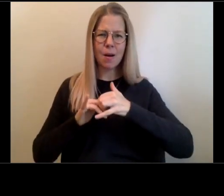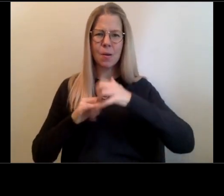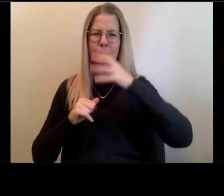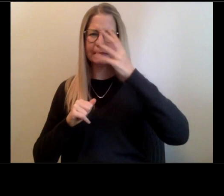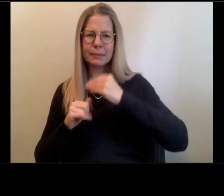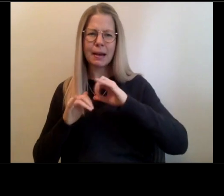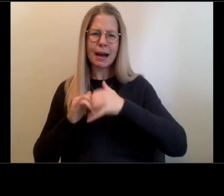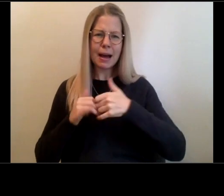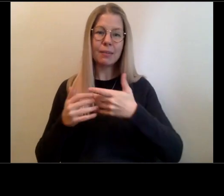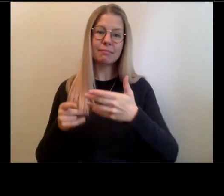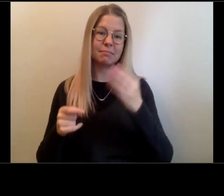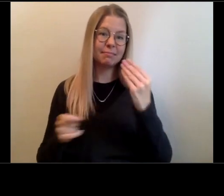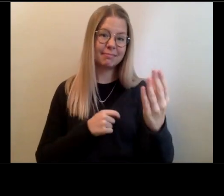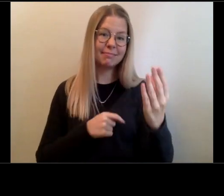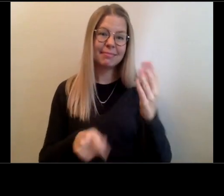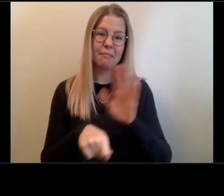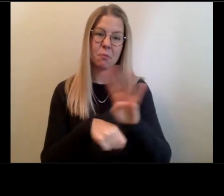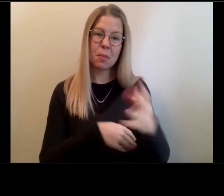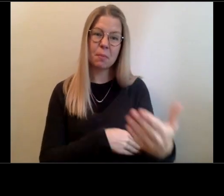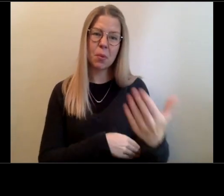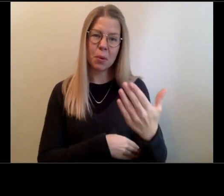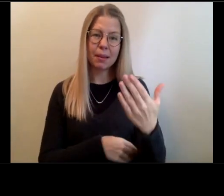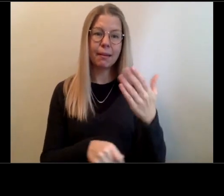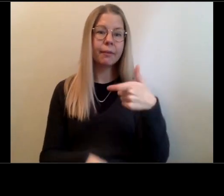on the television at 4 in the morning.